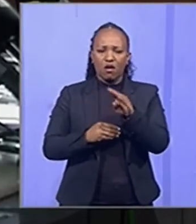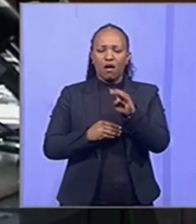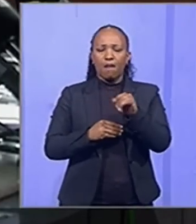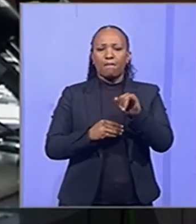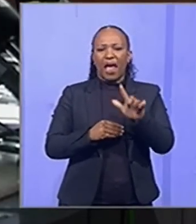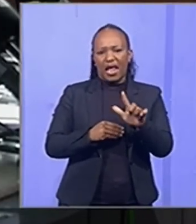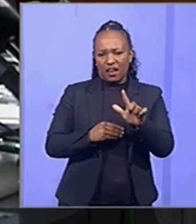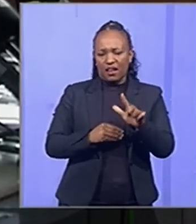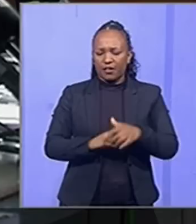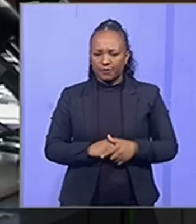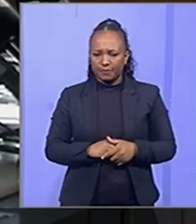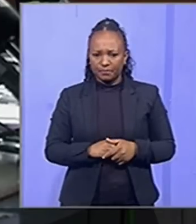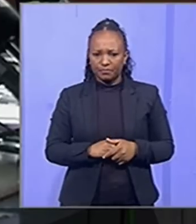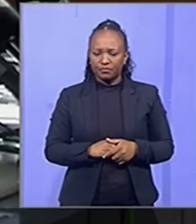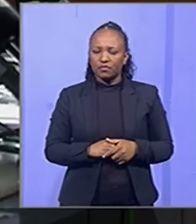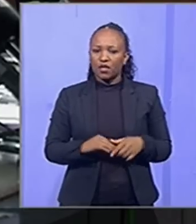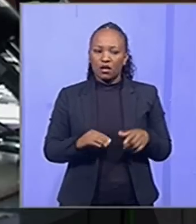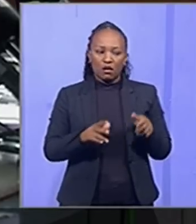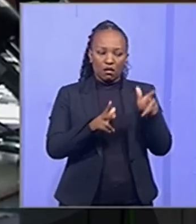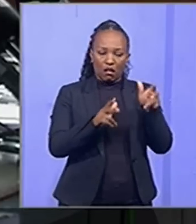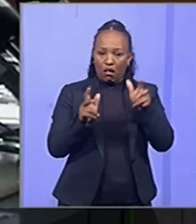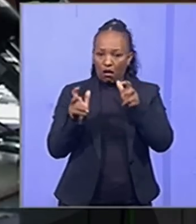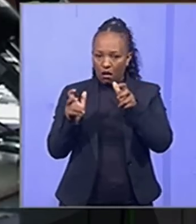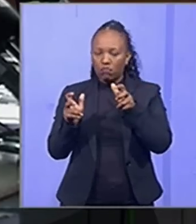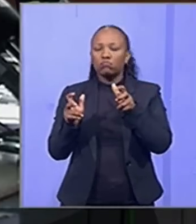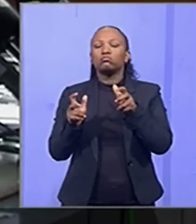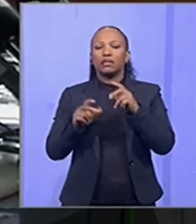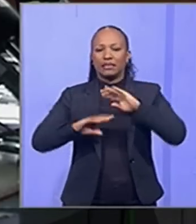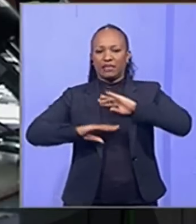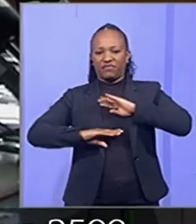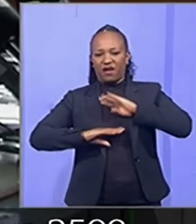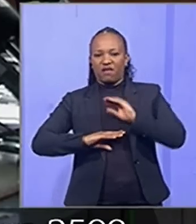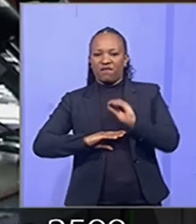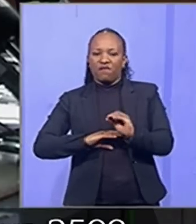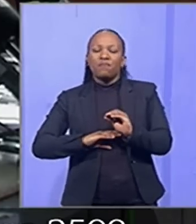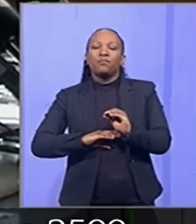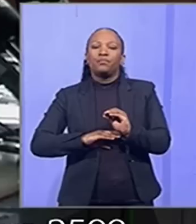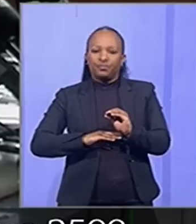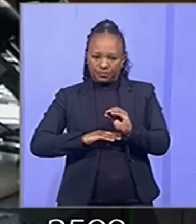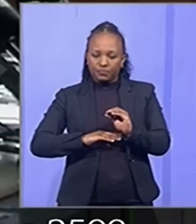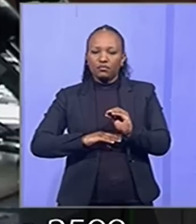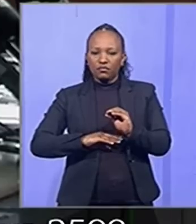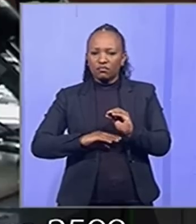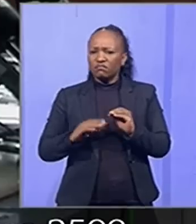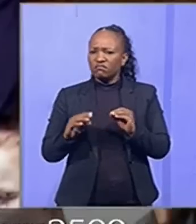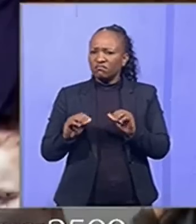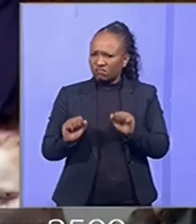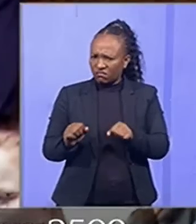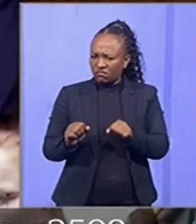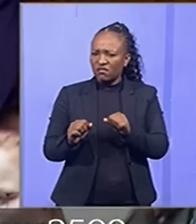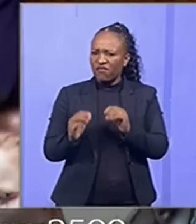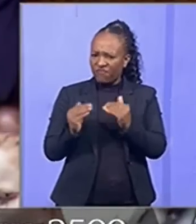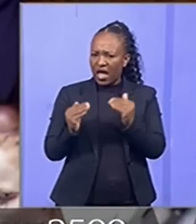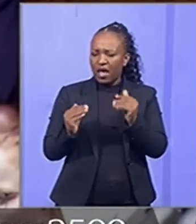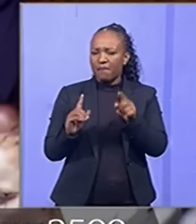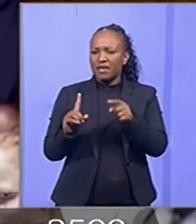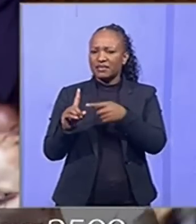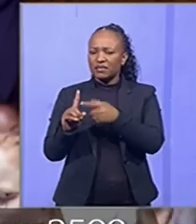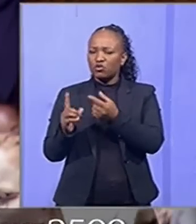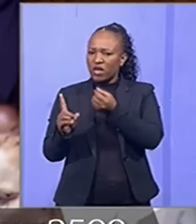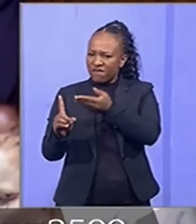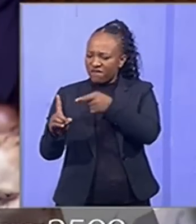indeed satisfied that the defence proved to the court on a balance of probability that it is in the interest of justice to grant bail to